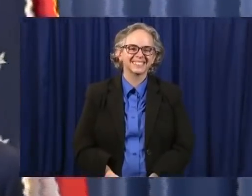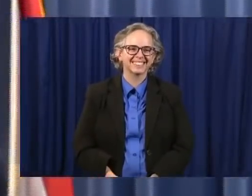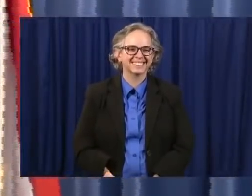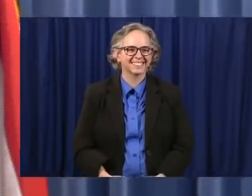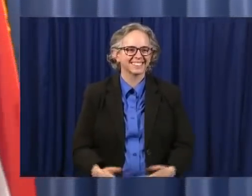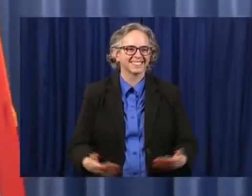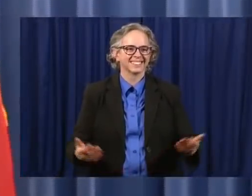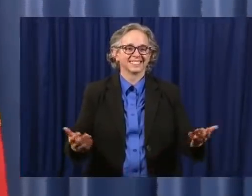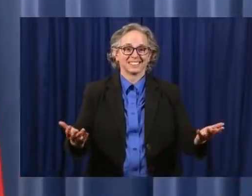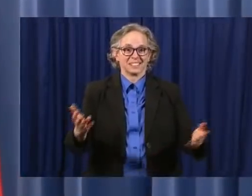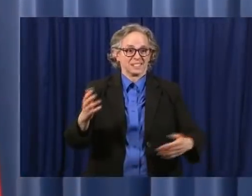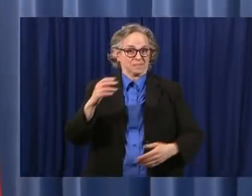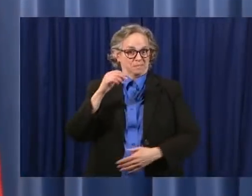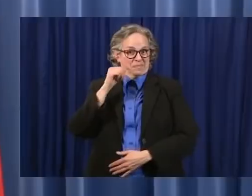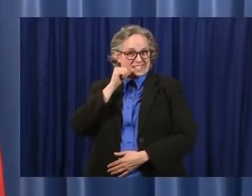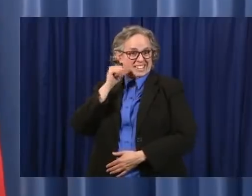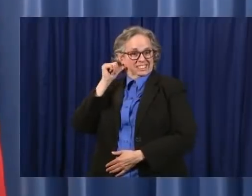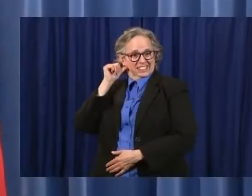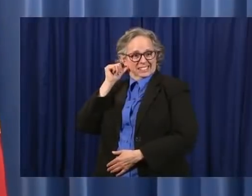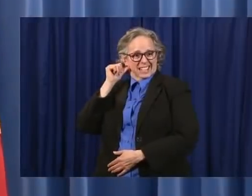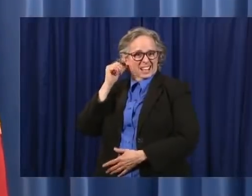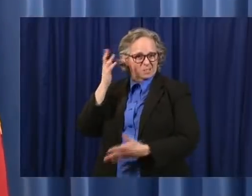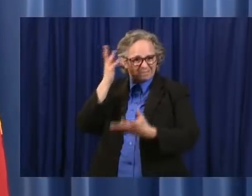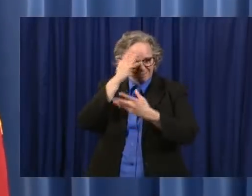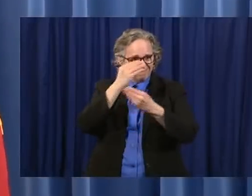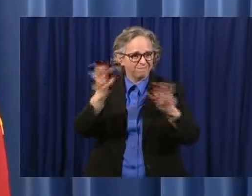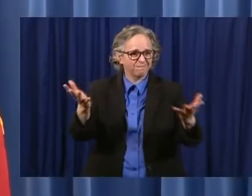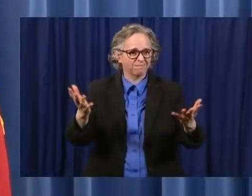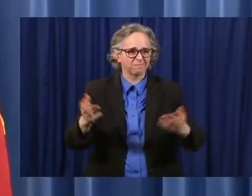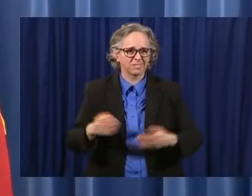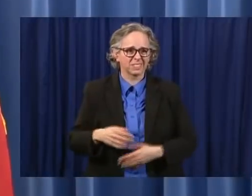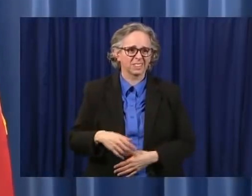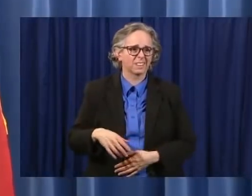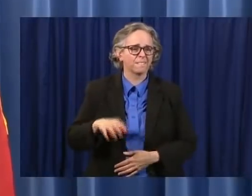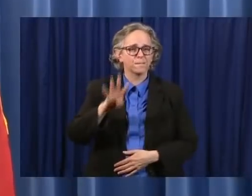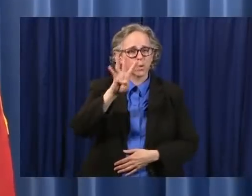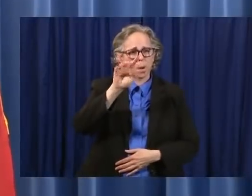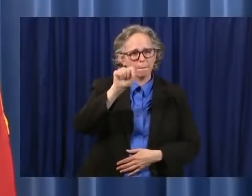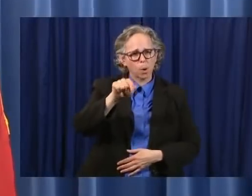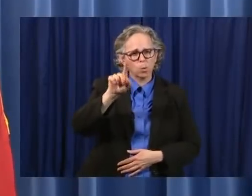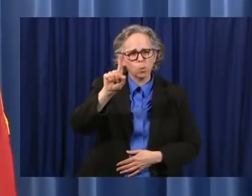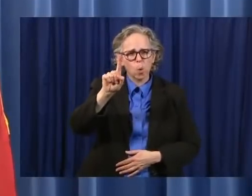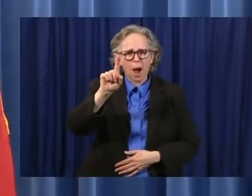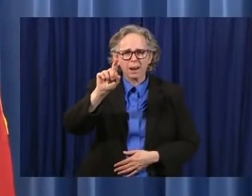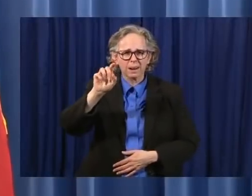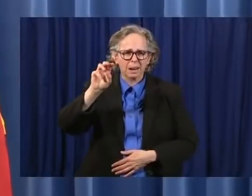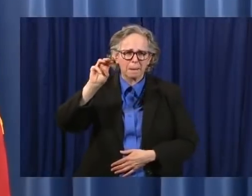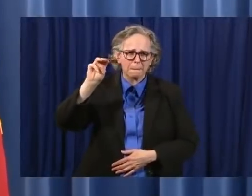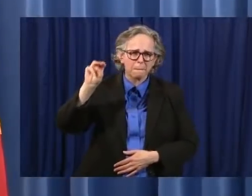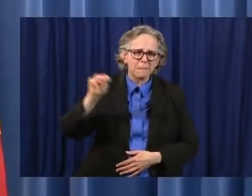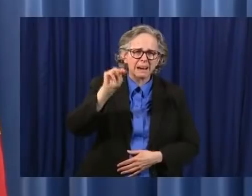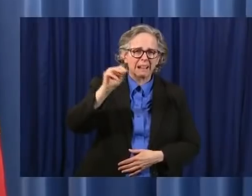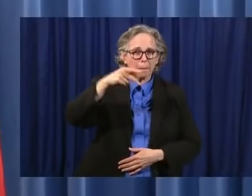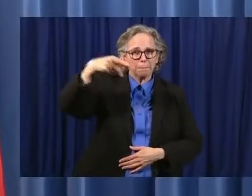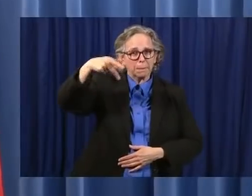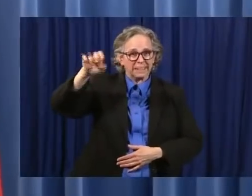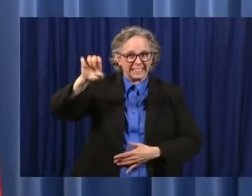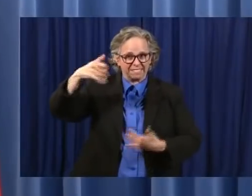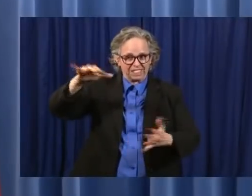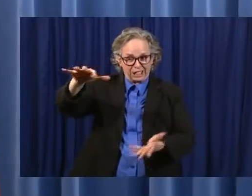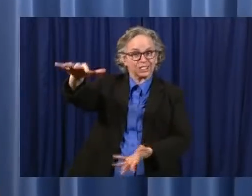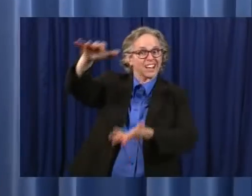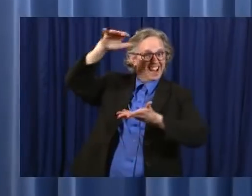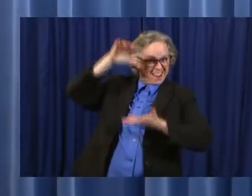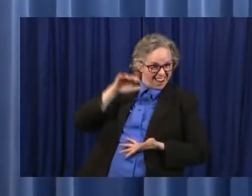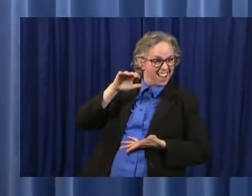Yesterday, I reported on the 4.1 million pieces of personal protection equipment, PPE, that have been sent out